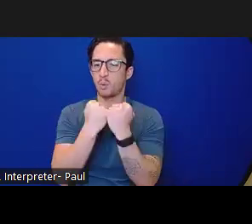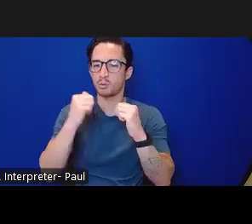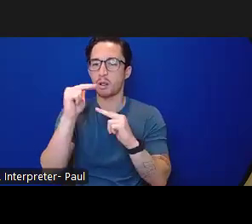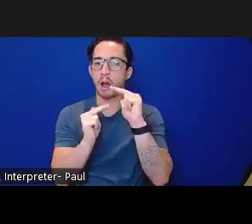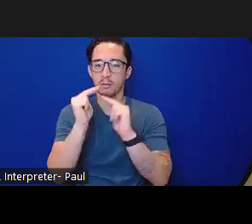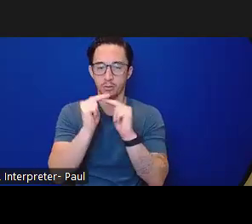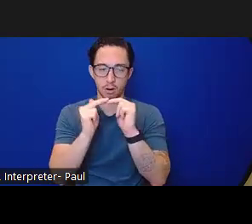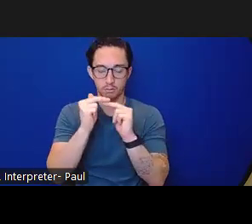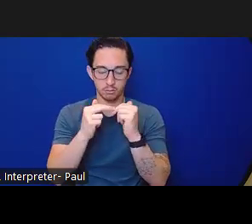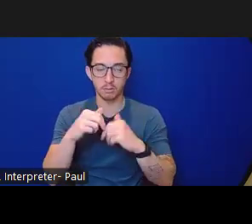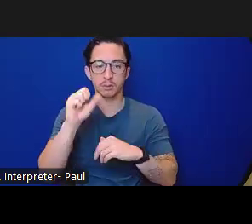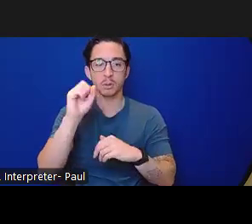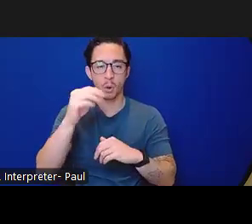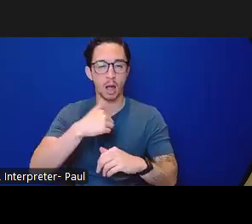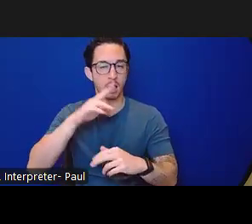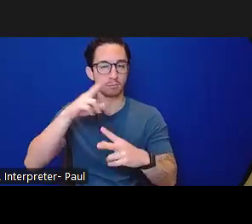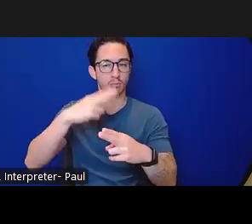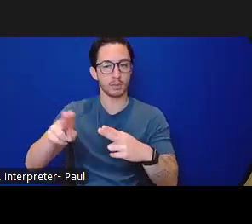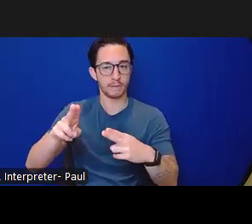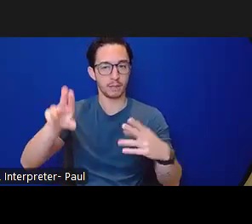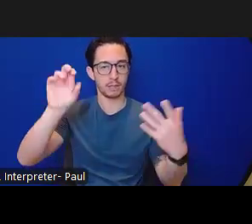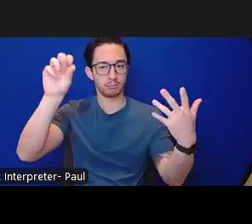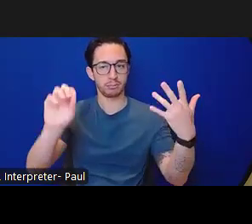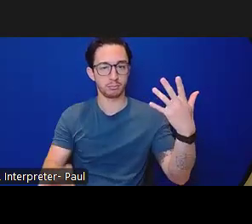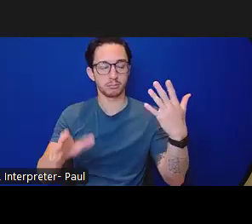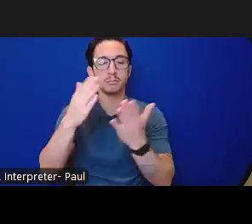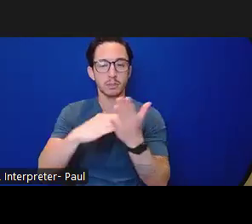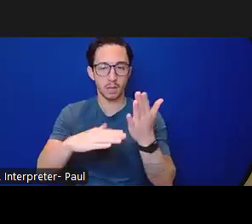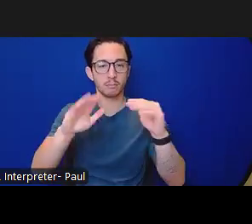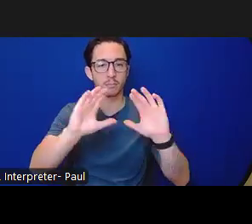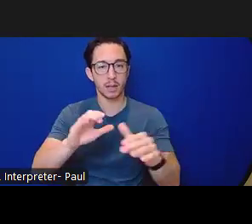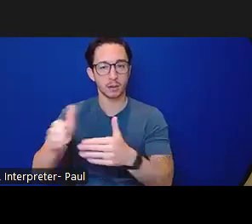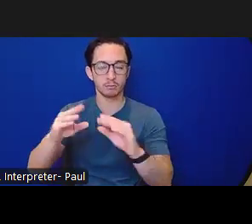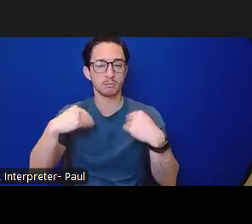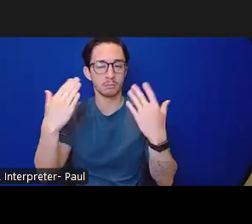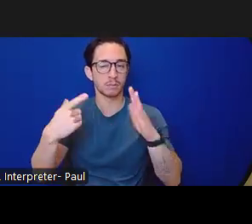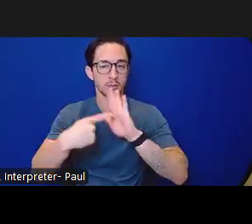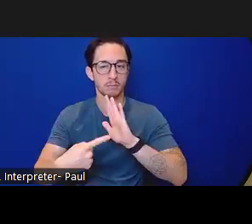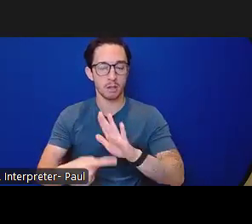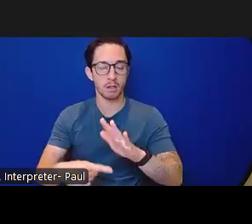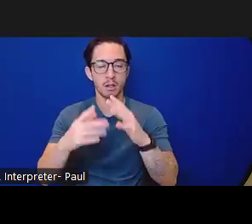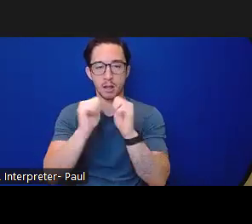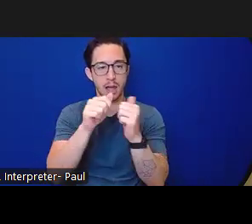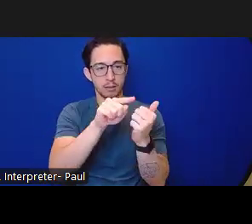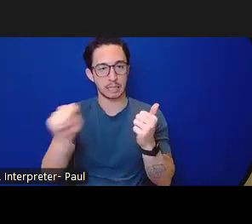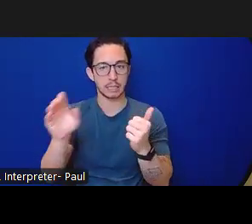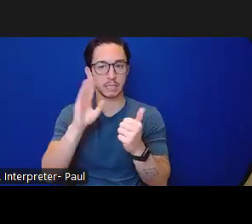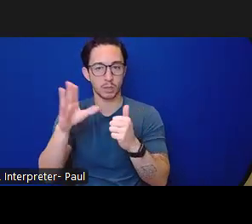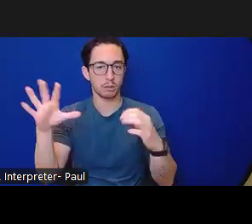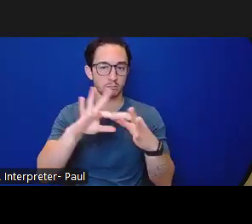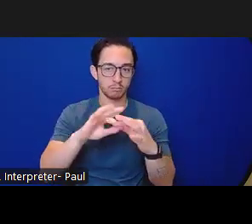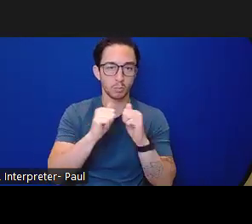to briefly go through some of these categories and give you some examples of how they play a role with